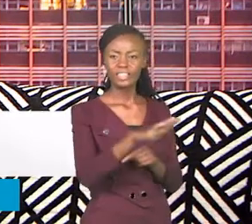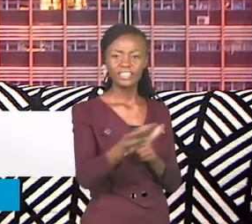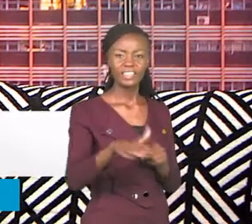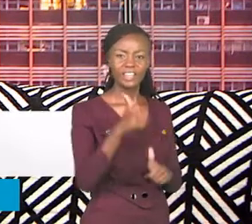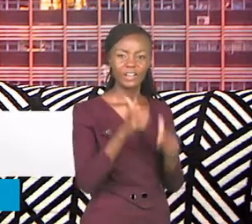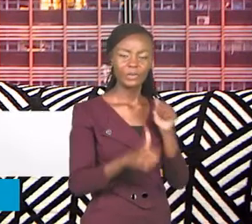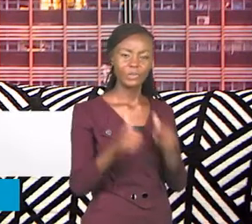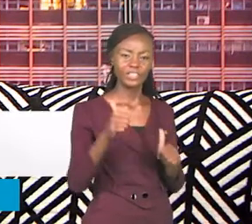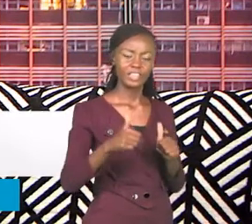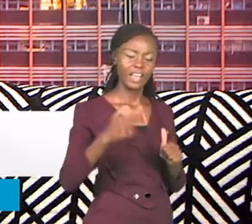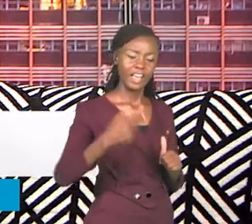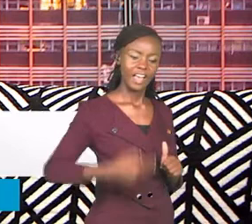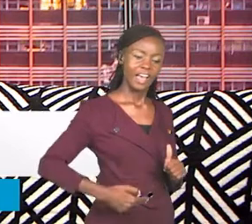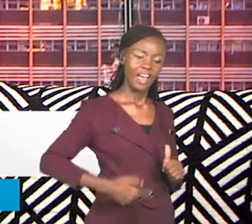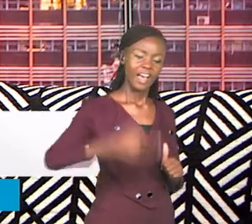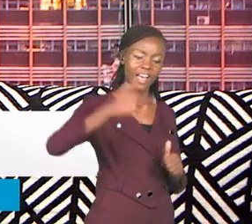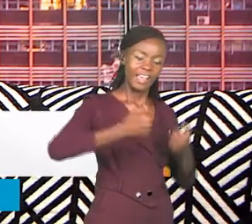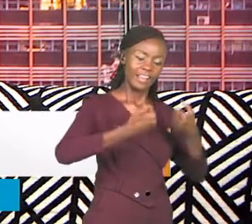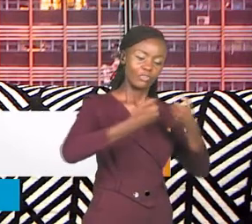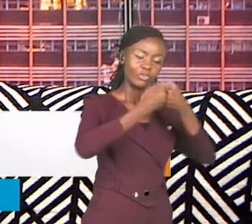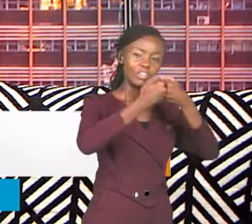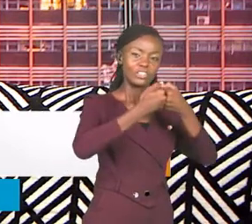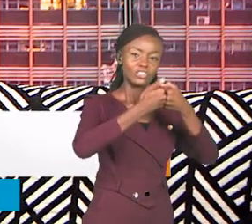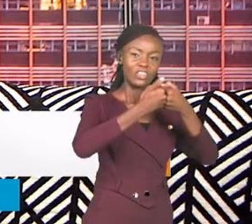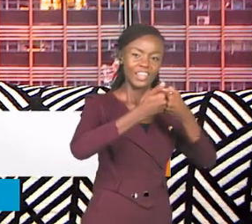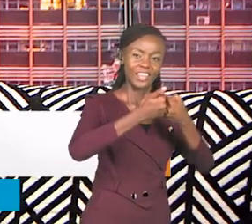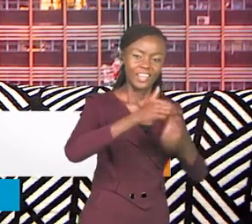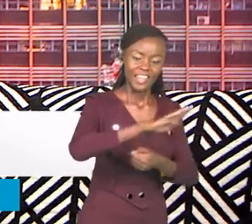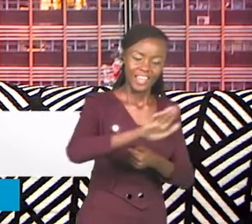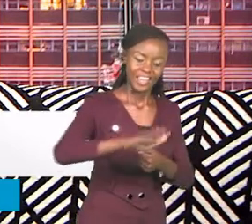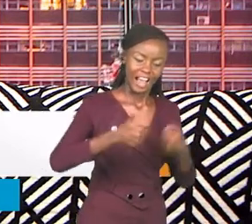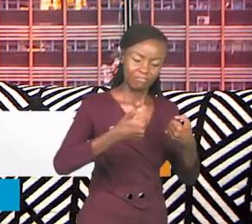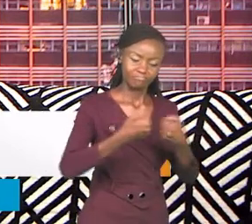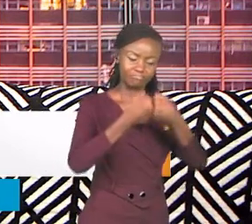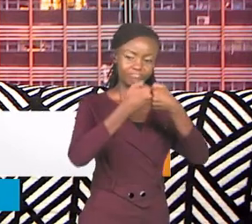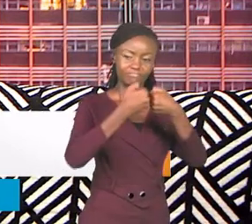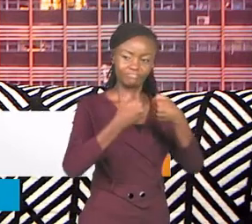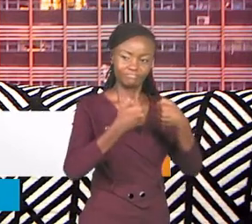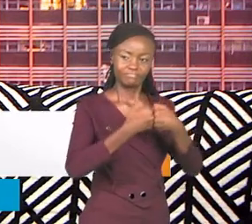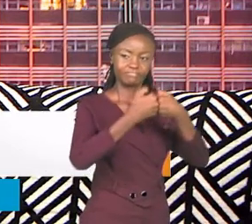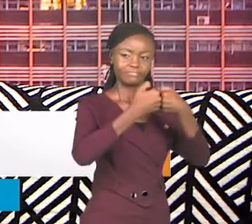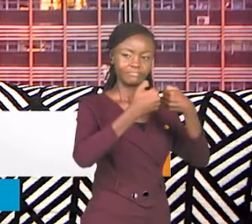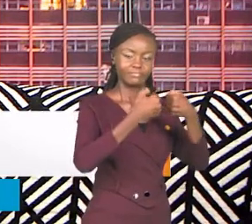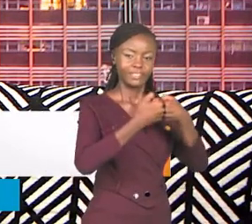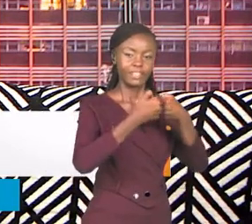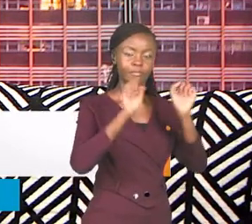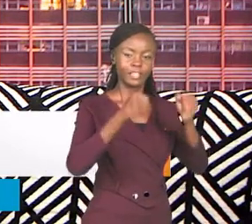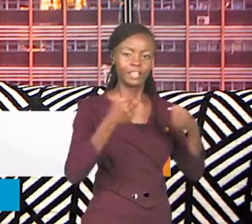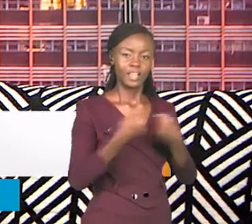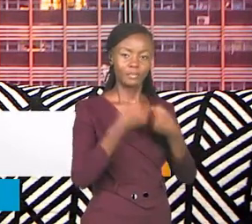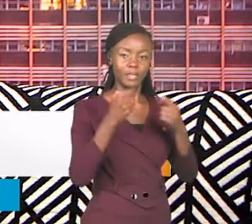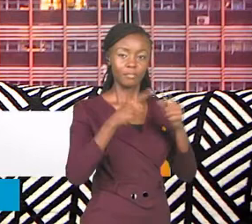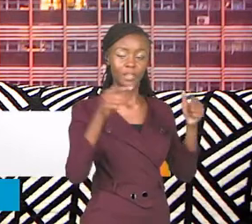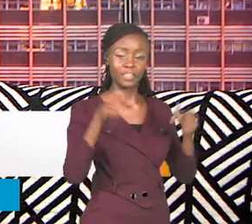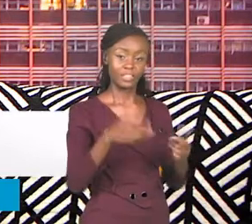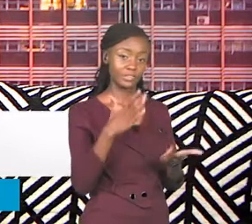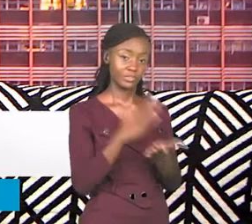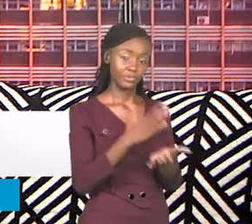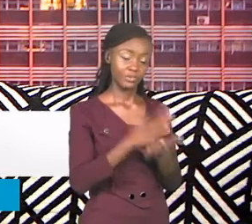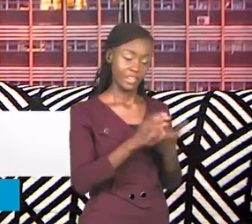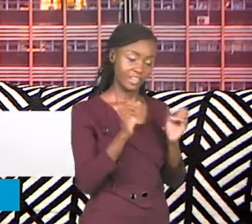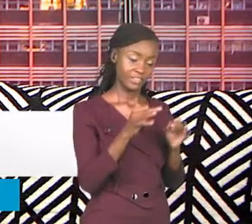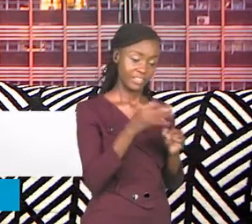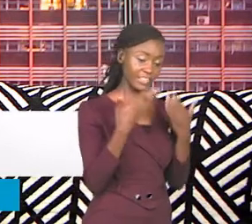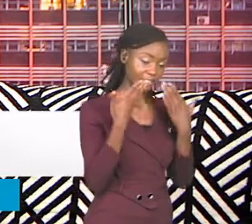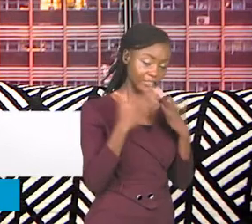high collision locations, where collisions happen. They're high collisions. That way, then, you can